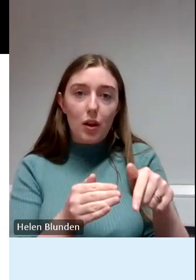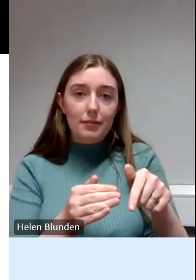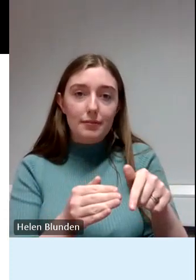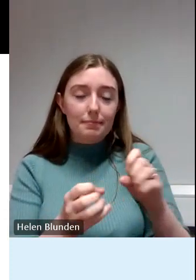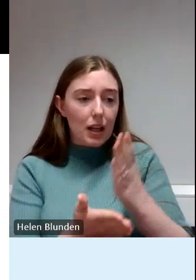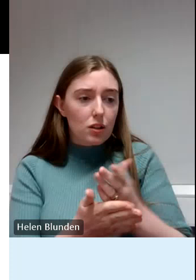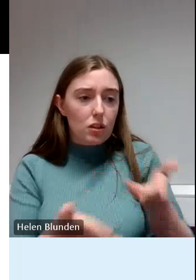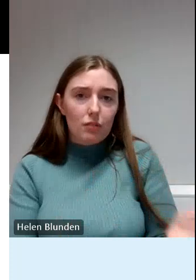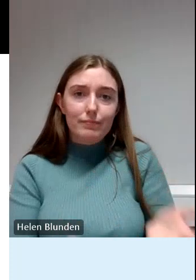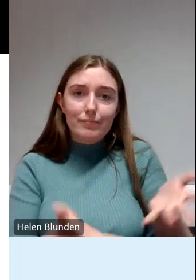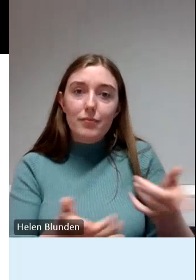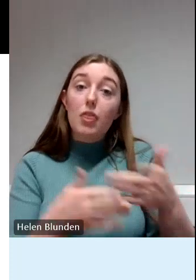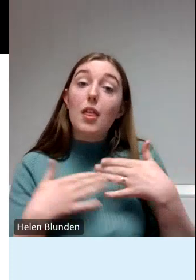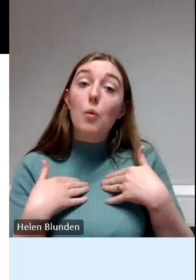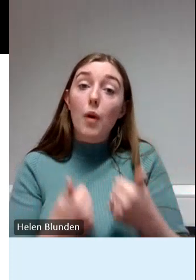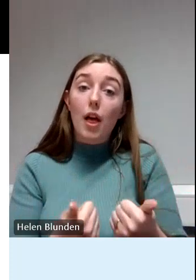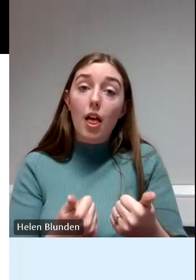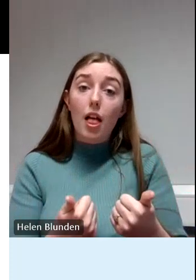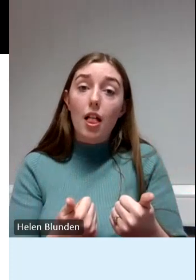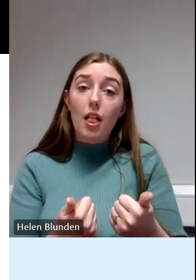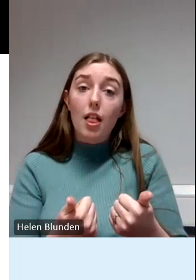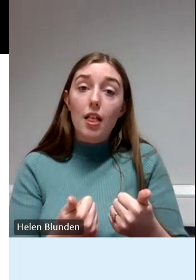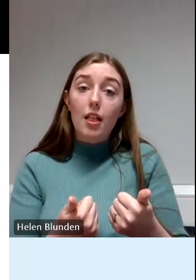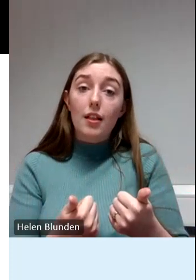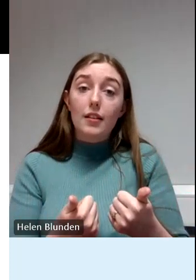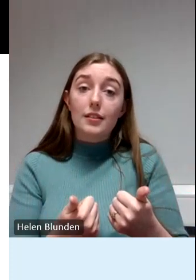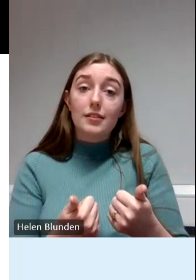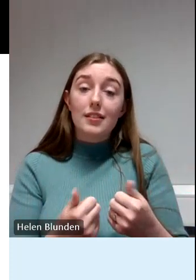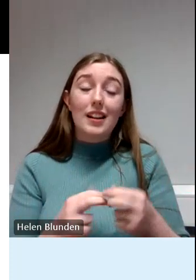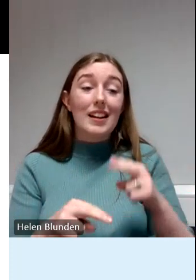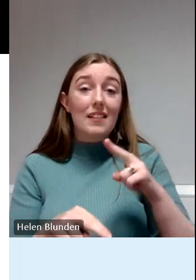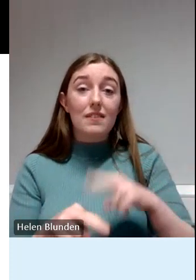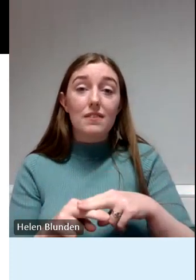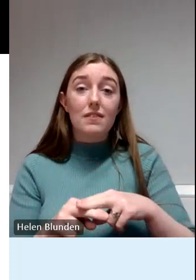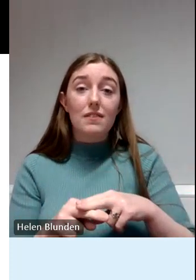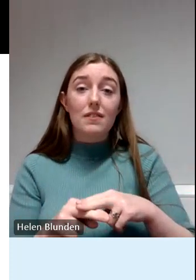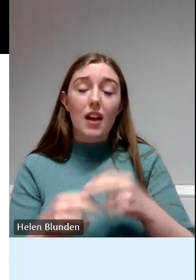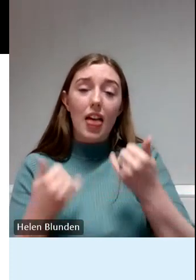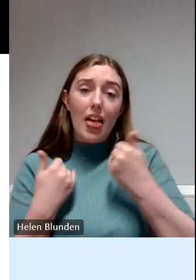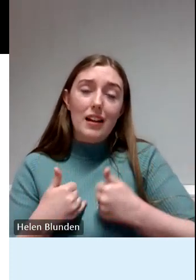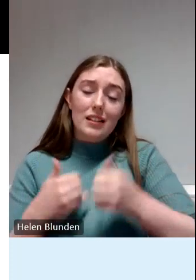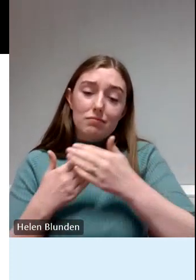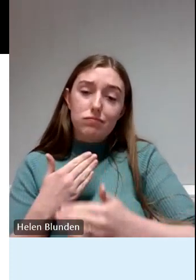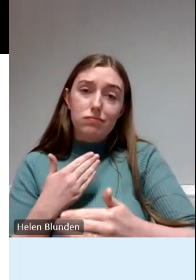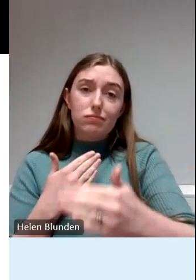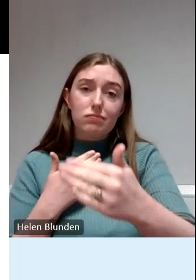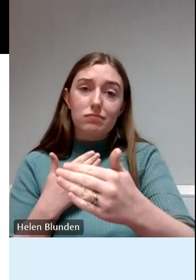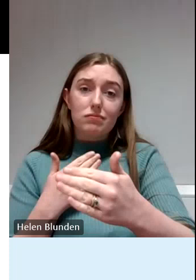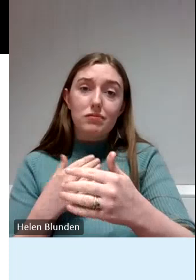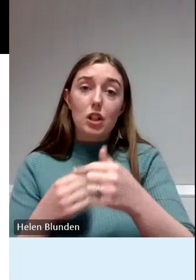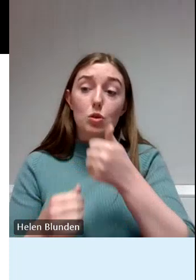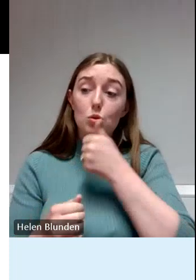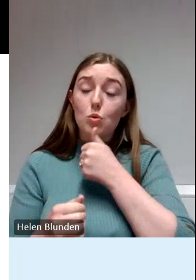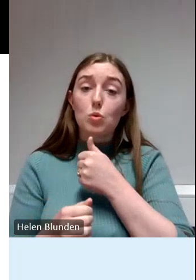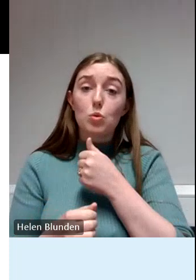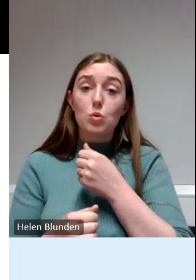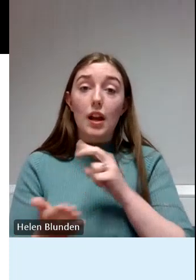right, keeping like long-term conditions well, using 111, using urgent treatment